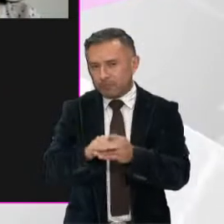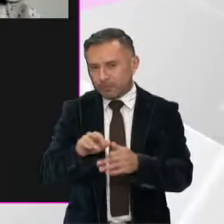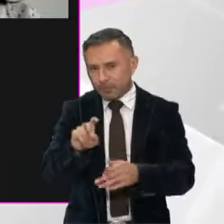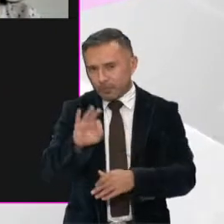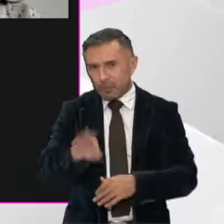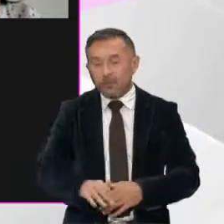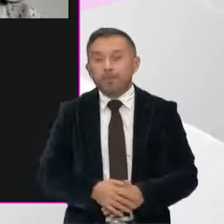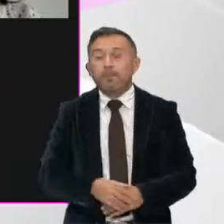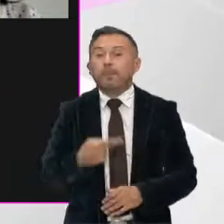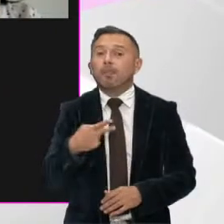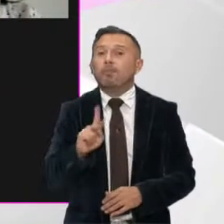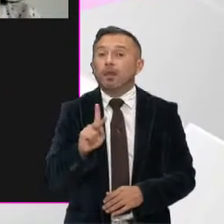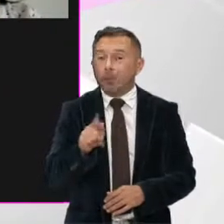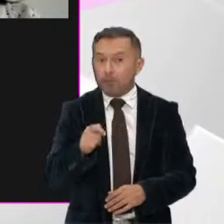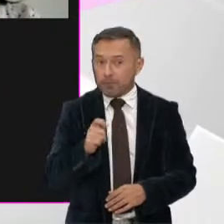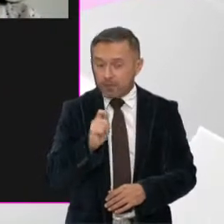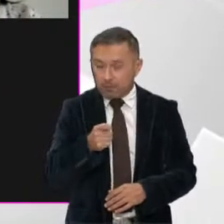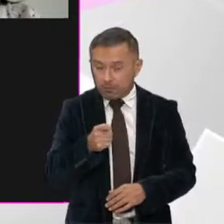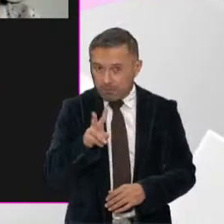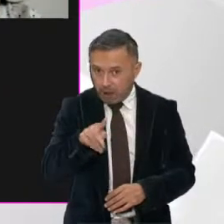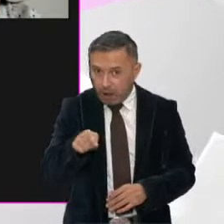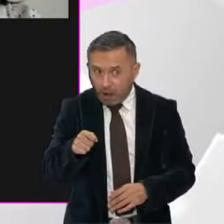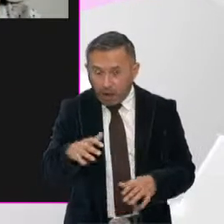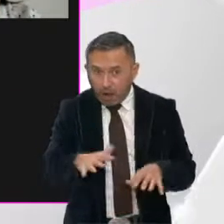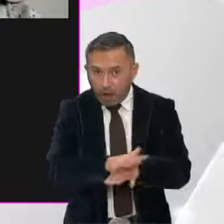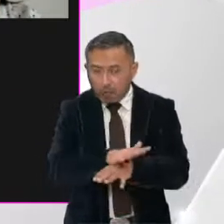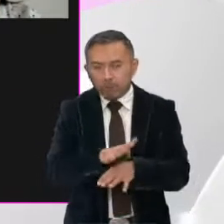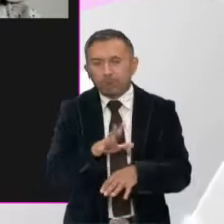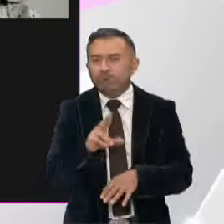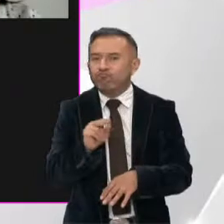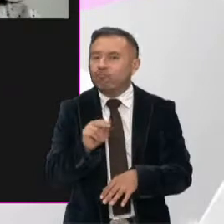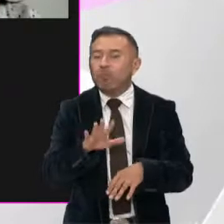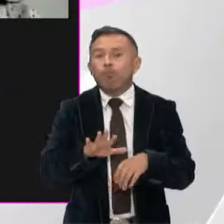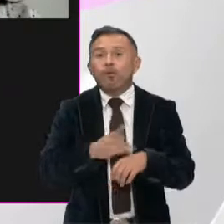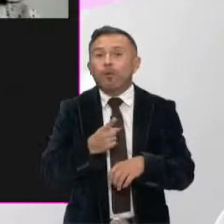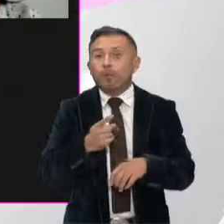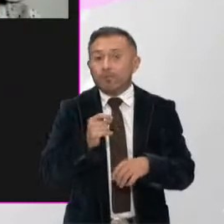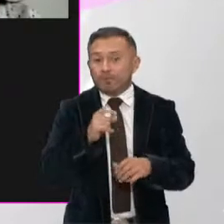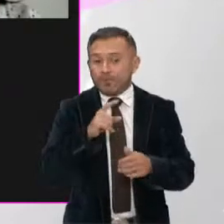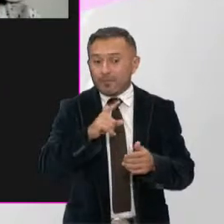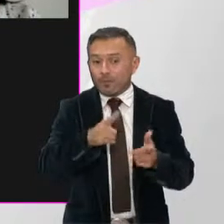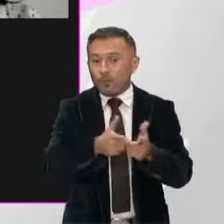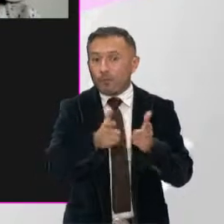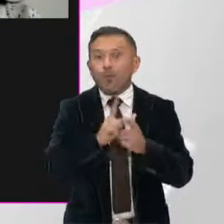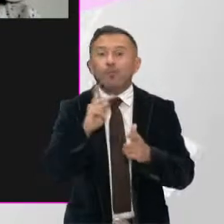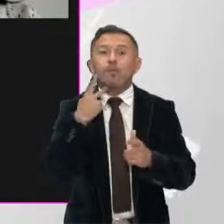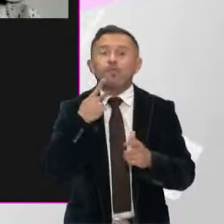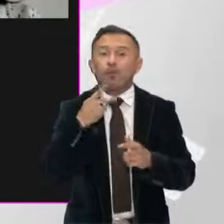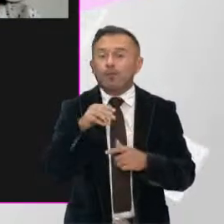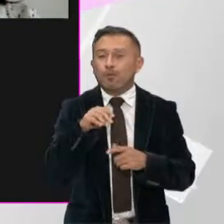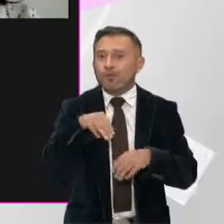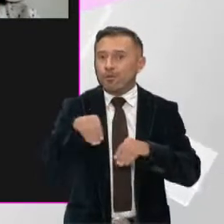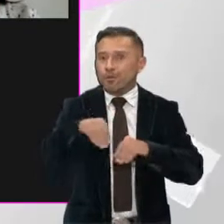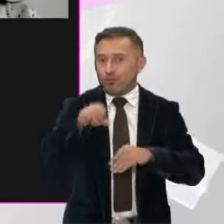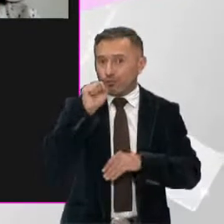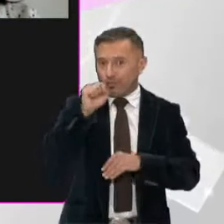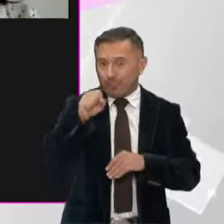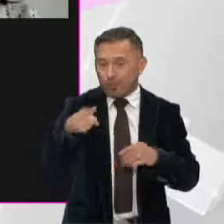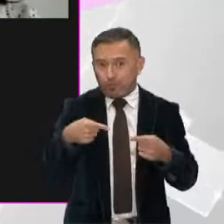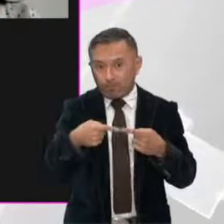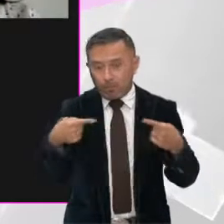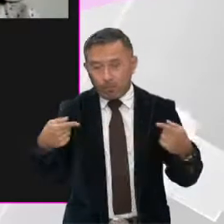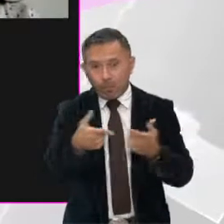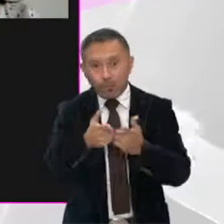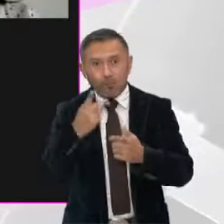But this has not meant an important change, I said, because the opposing parties towards socialism